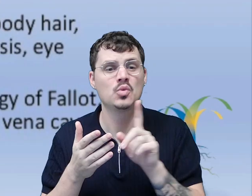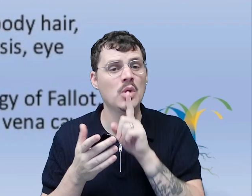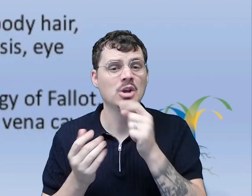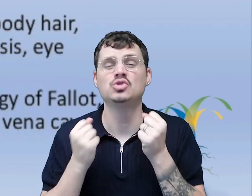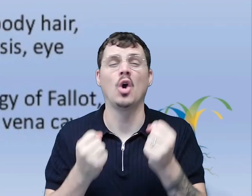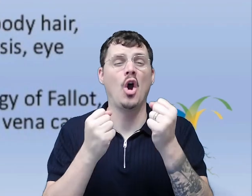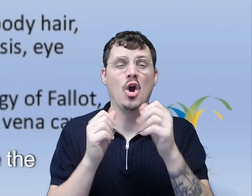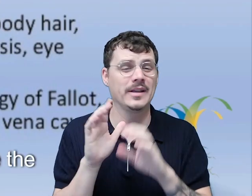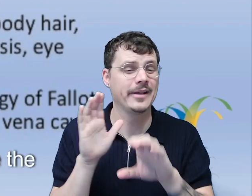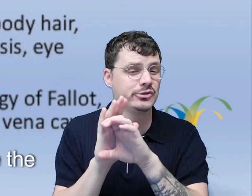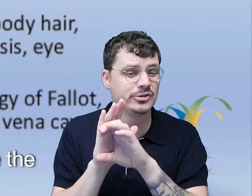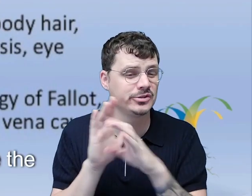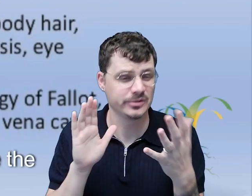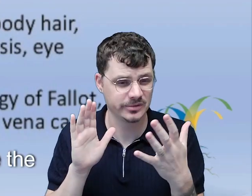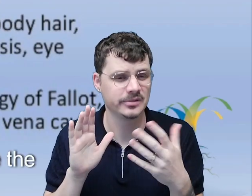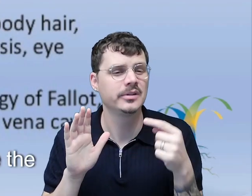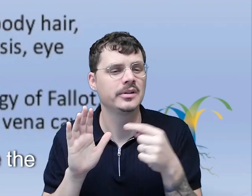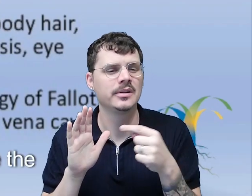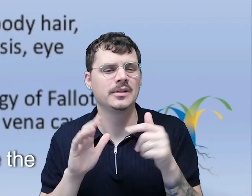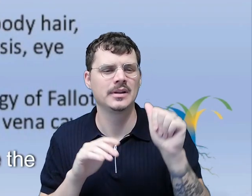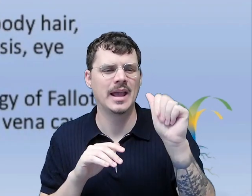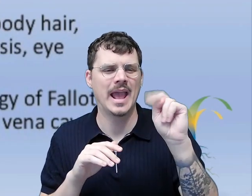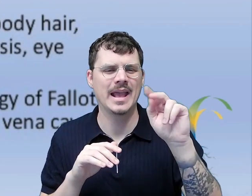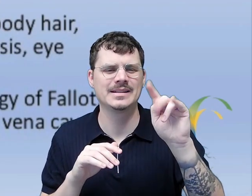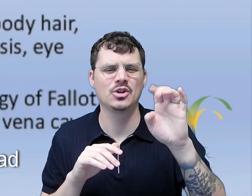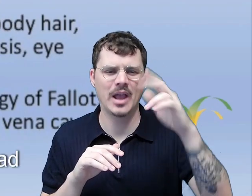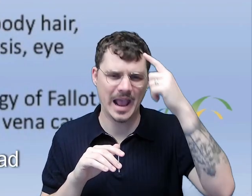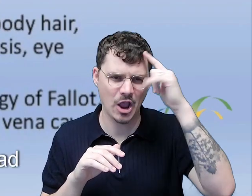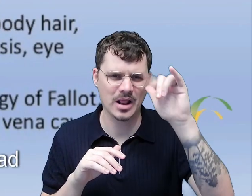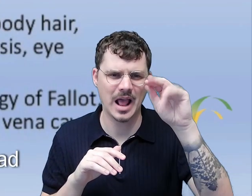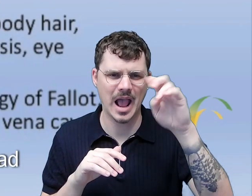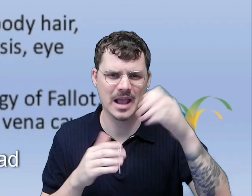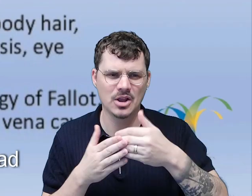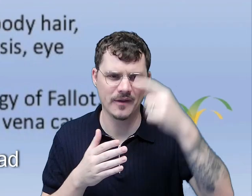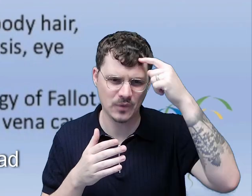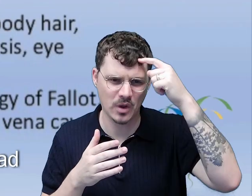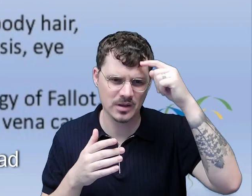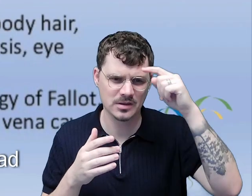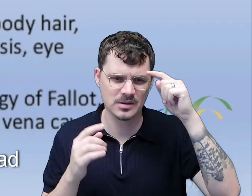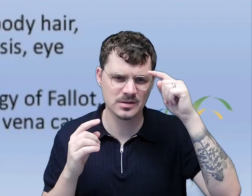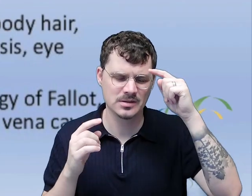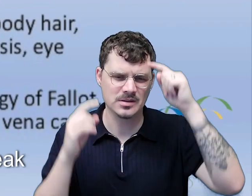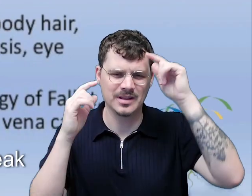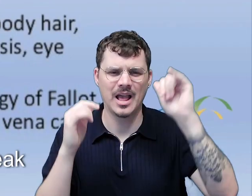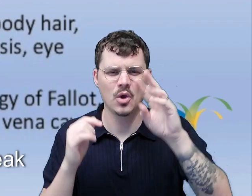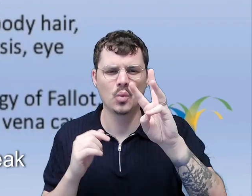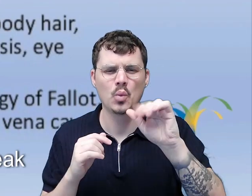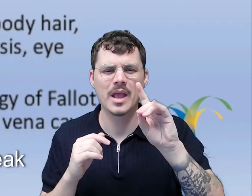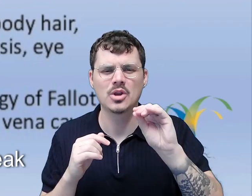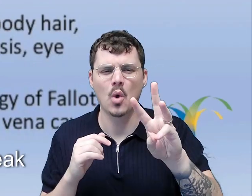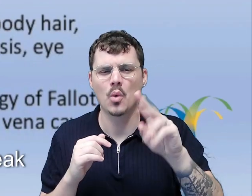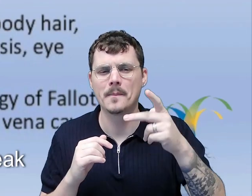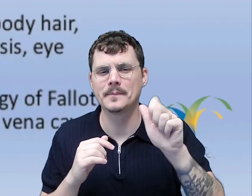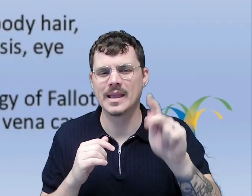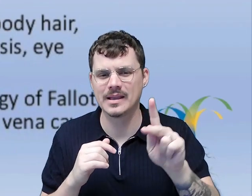Some of the real strongly characteristic signs are the anterior hairline by the forehead coming to a bit of a